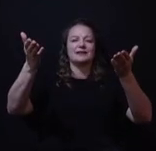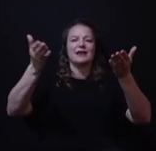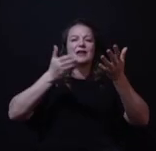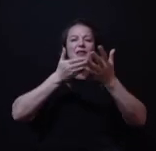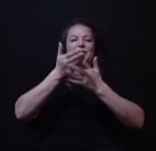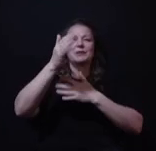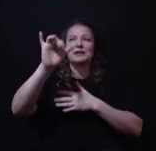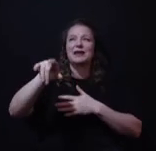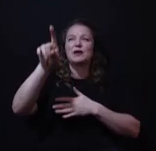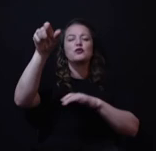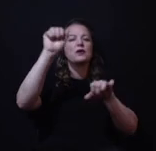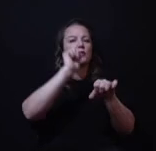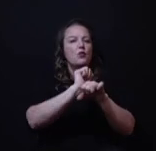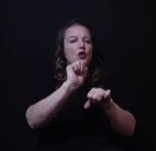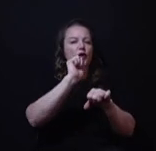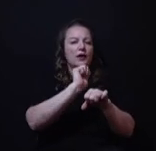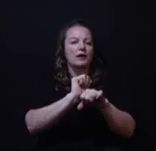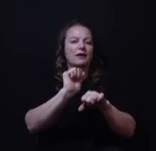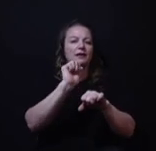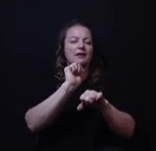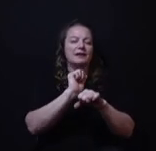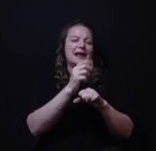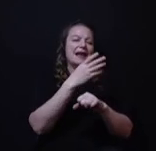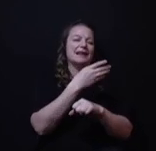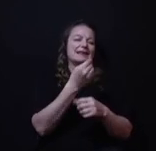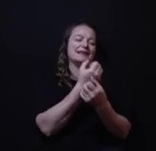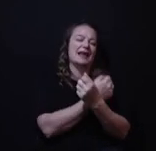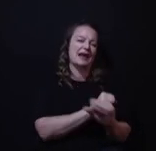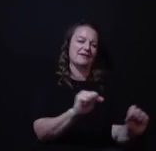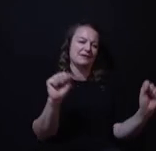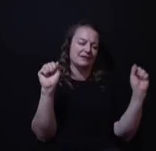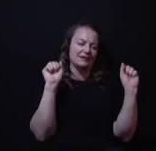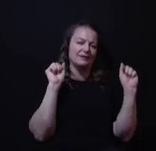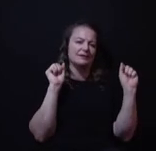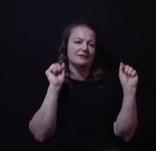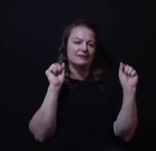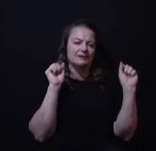you could work and save?